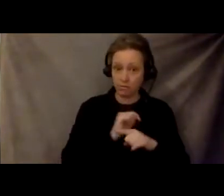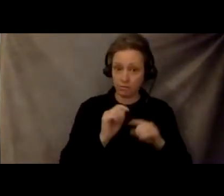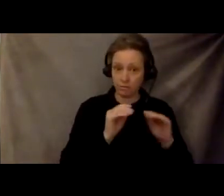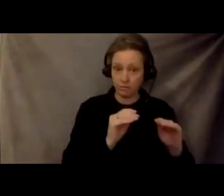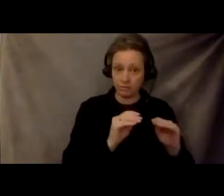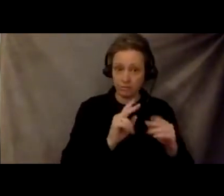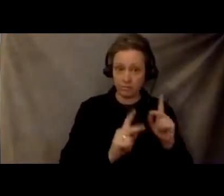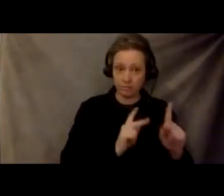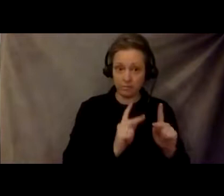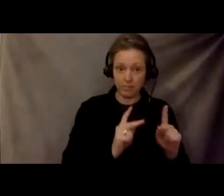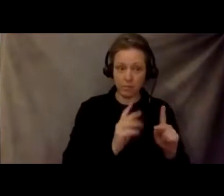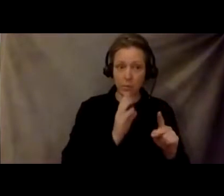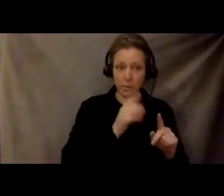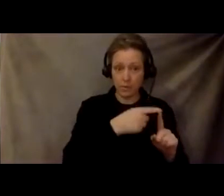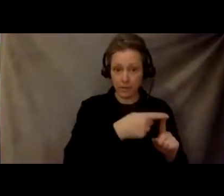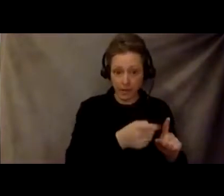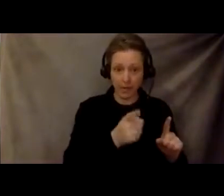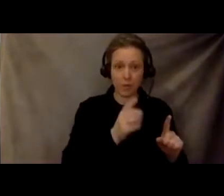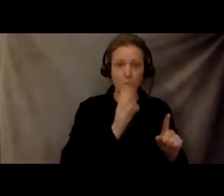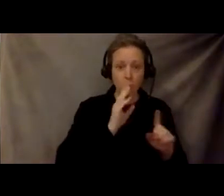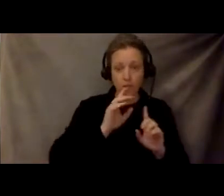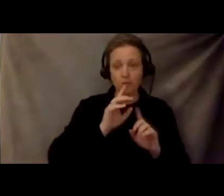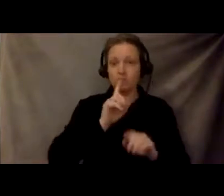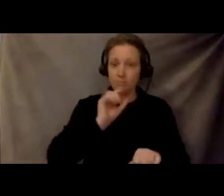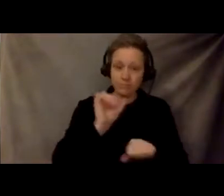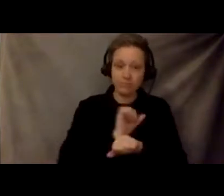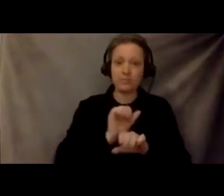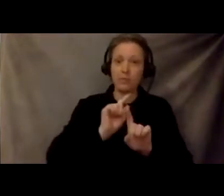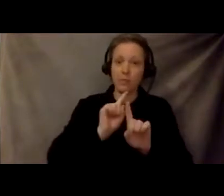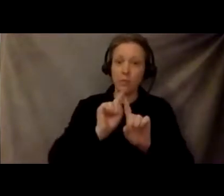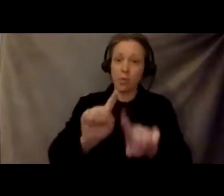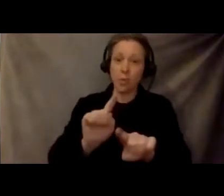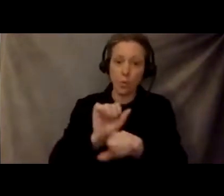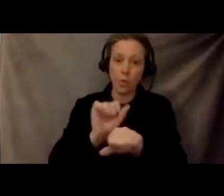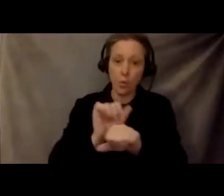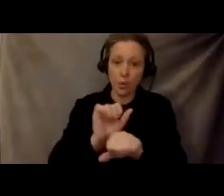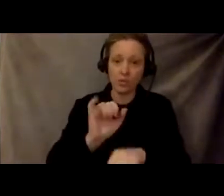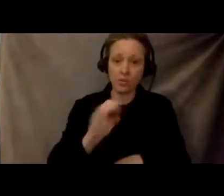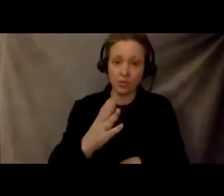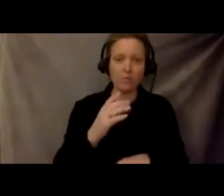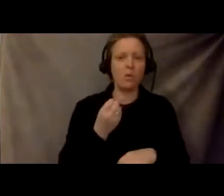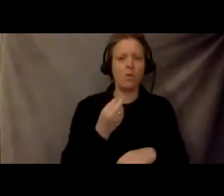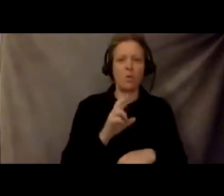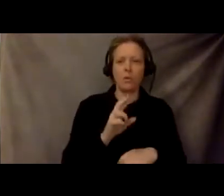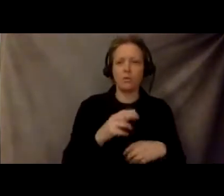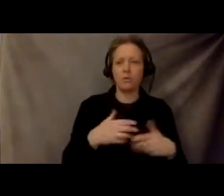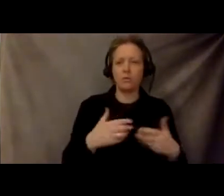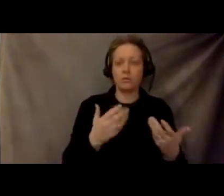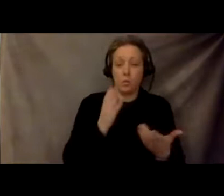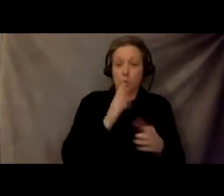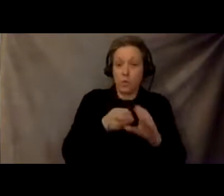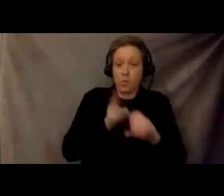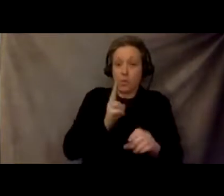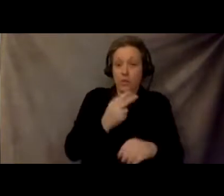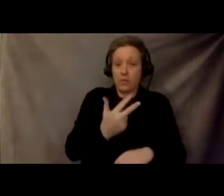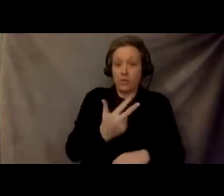to 5 years? I mean, are we really training for the future? And everybody says, well, what's the future look like? And I said, well, don't have a crystal ball, but